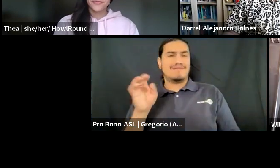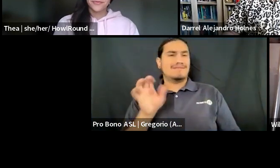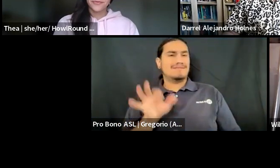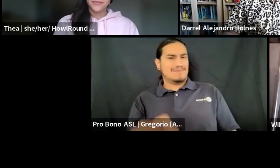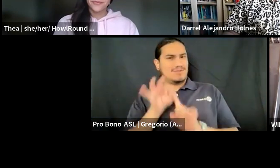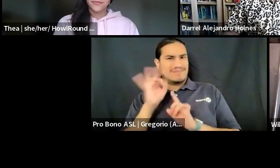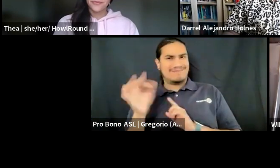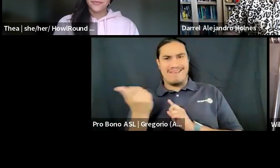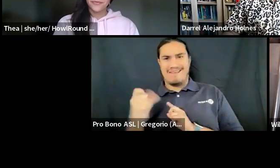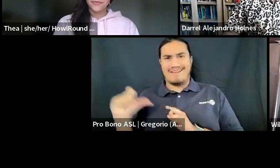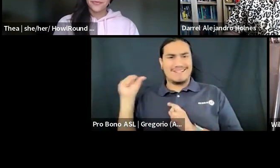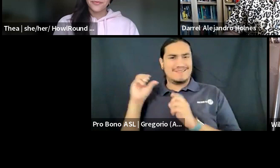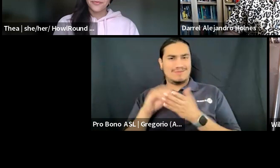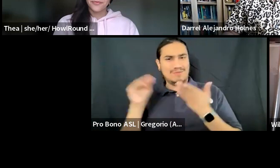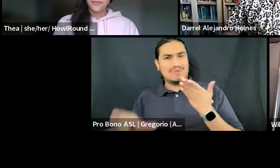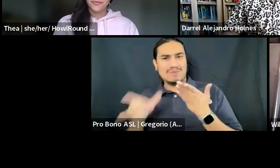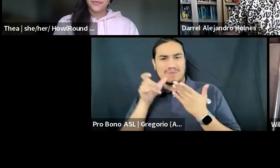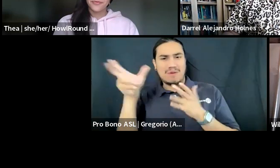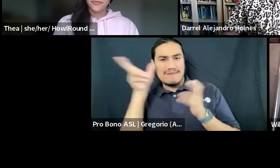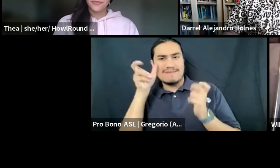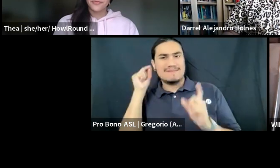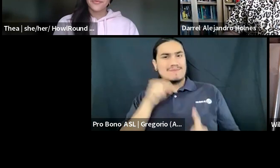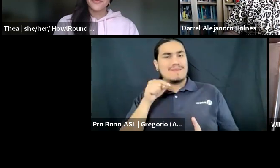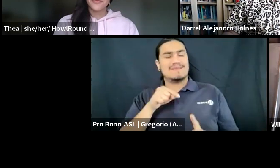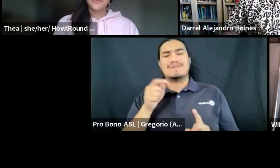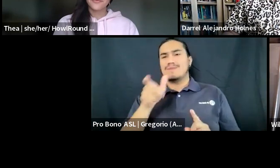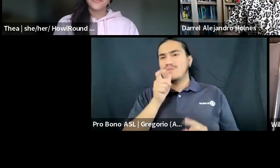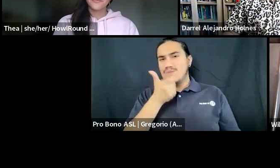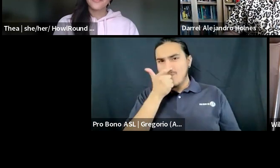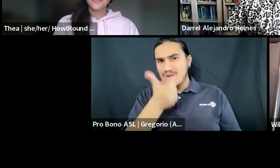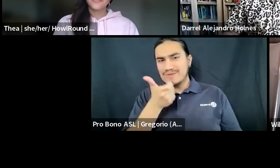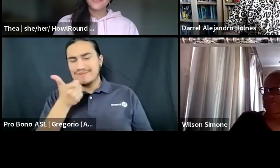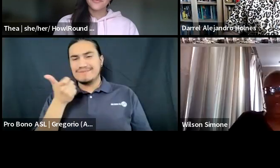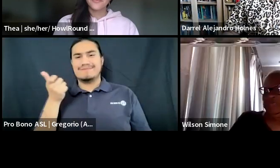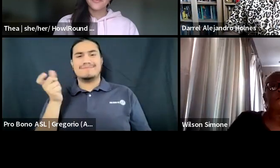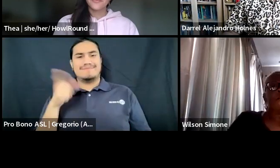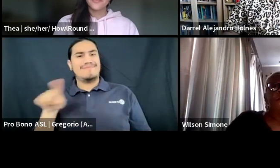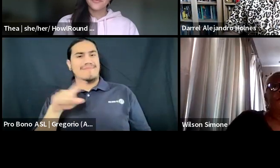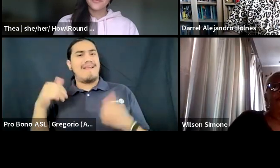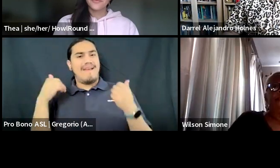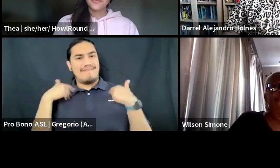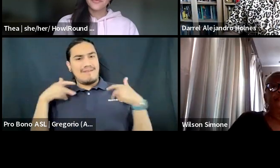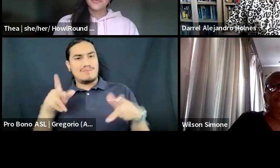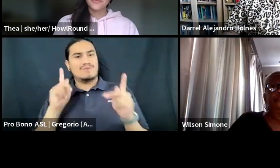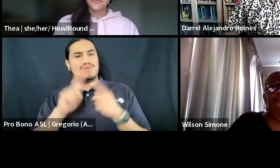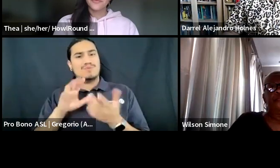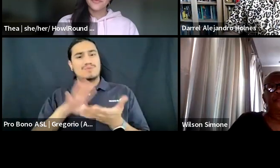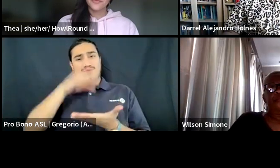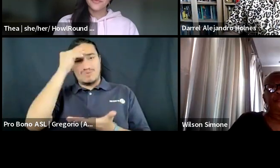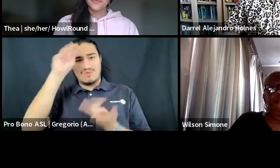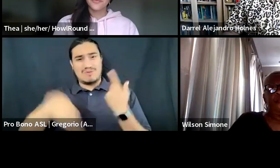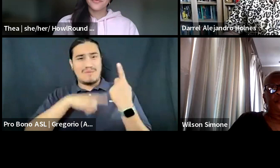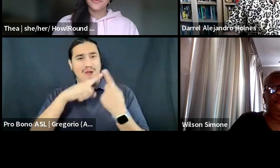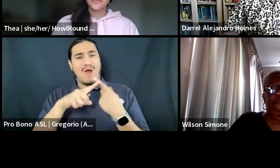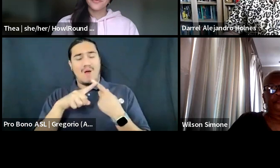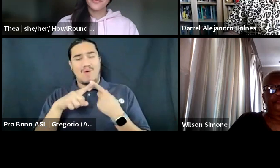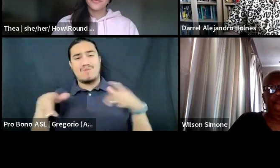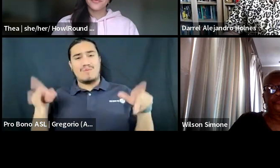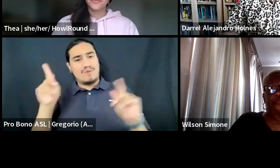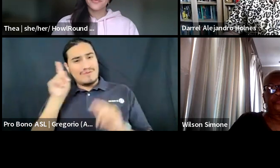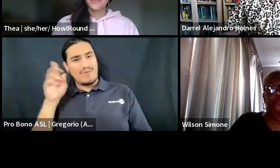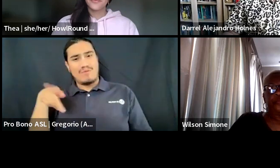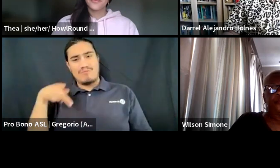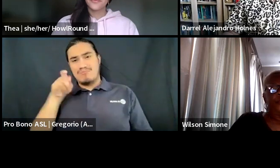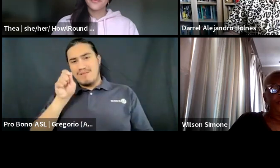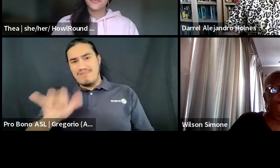who are listening to this, you know, or who get to watch this, and, you know, they get to learn about that opportunity for playwrights. And also,